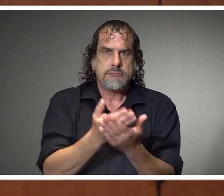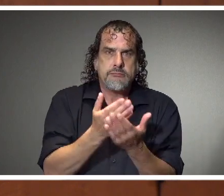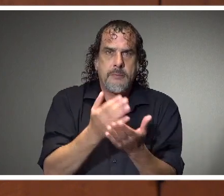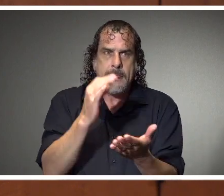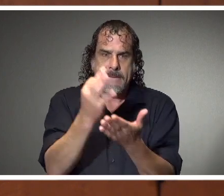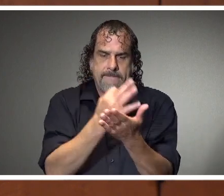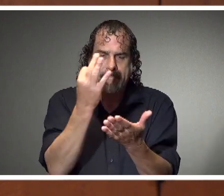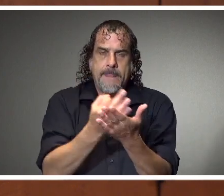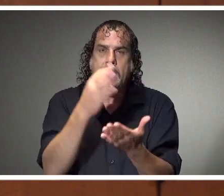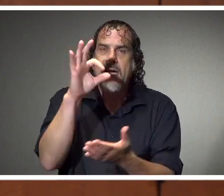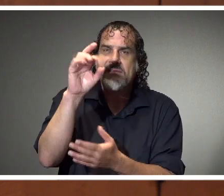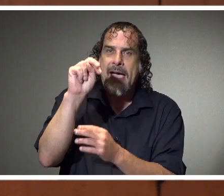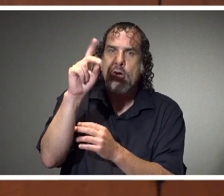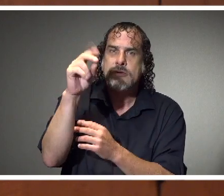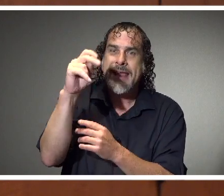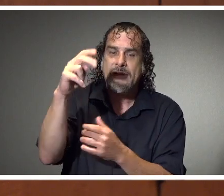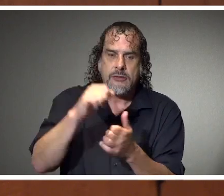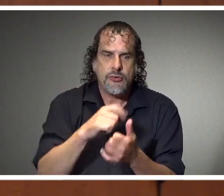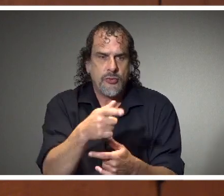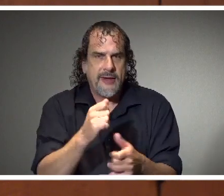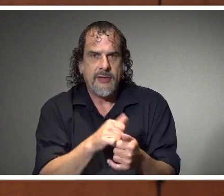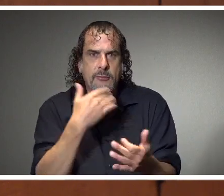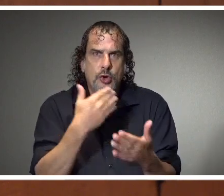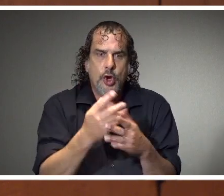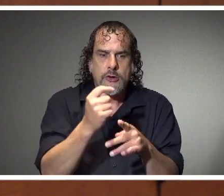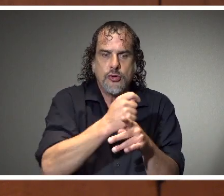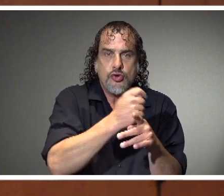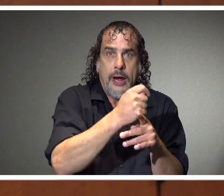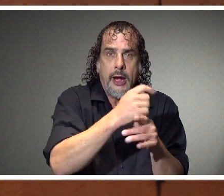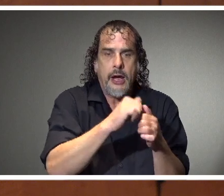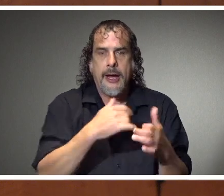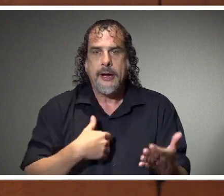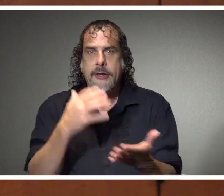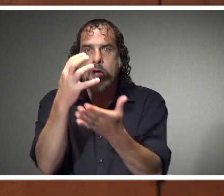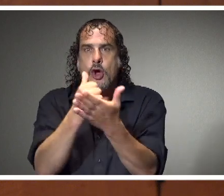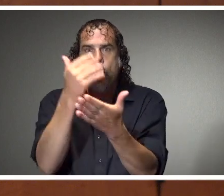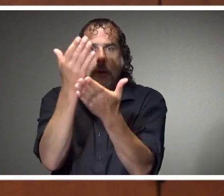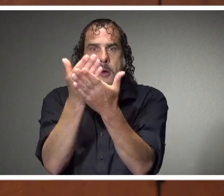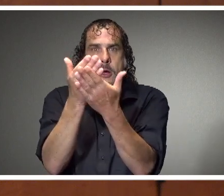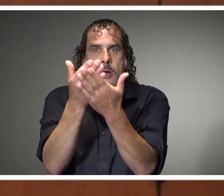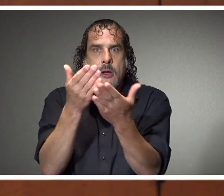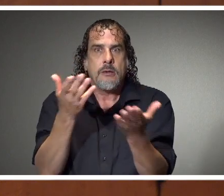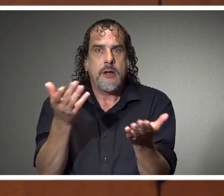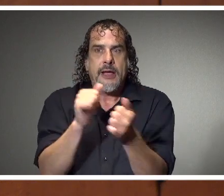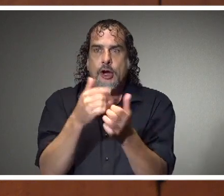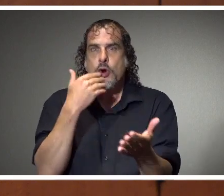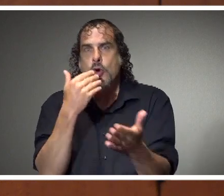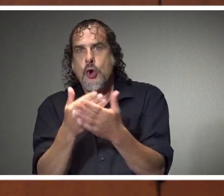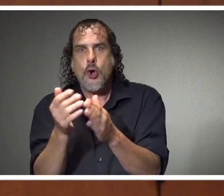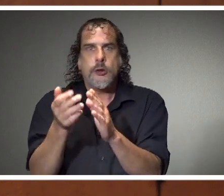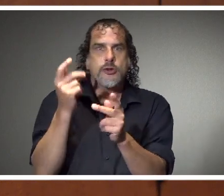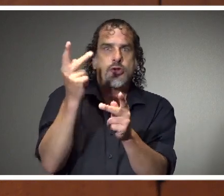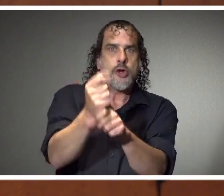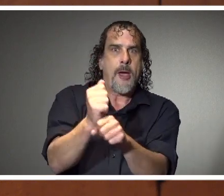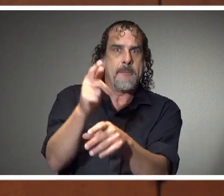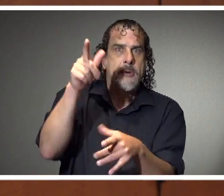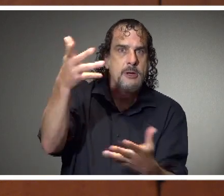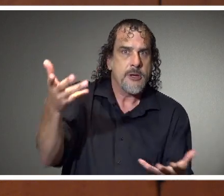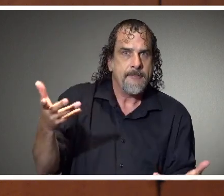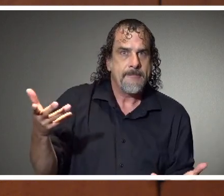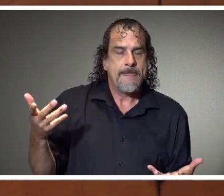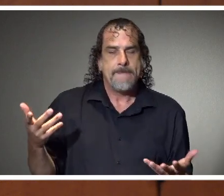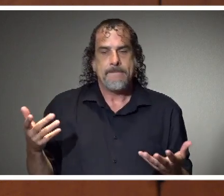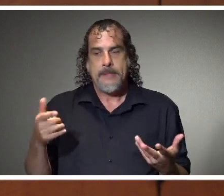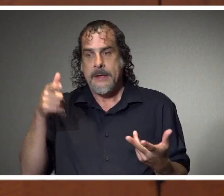enter job training programs and get good-paying jobs in high-skilled trades. Prior to that, Patrick was the